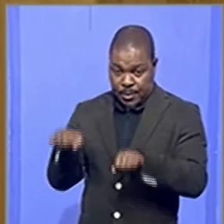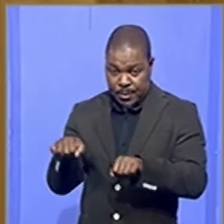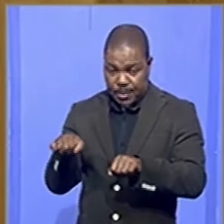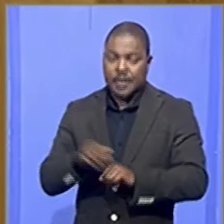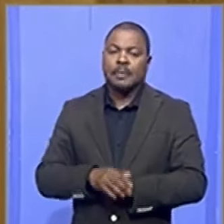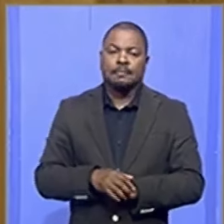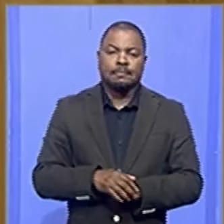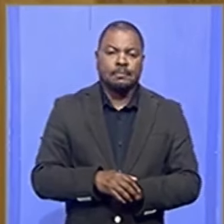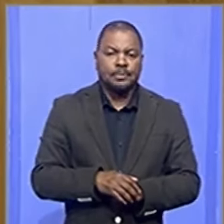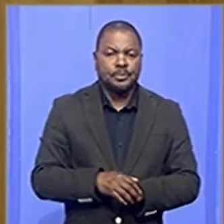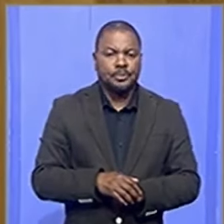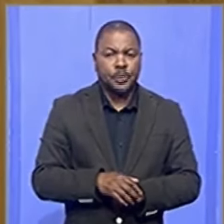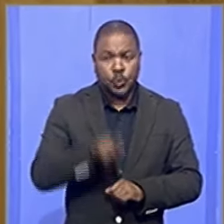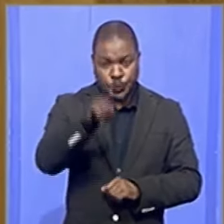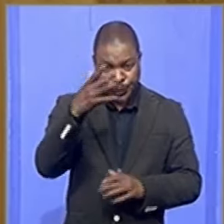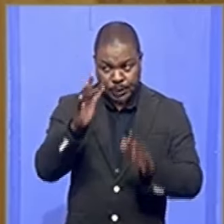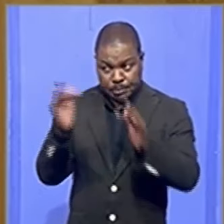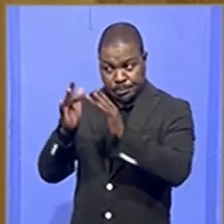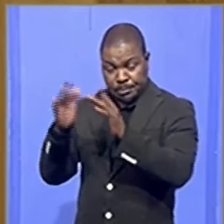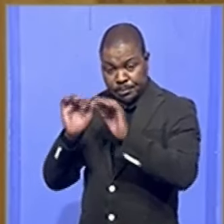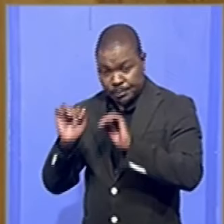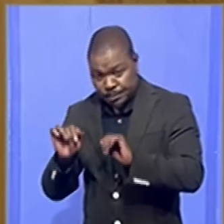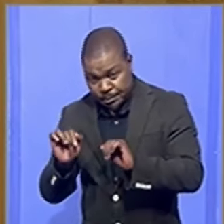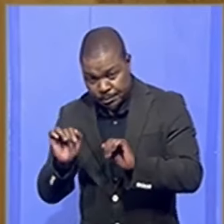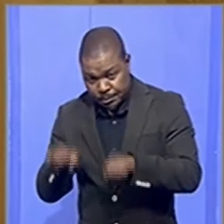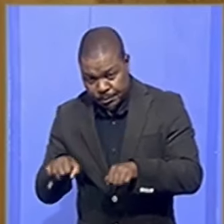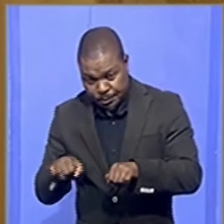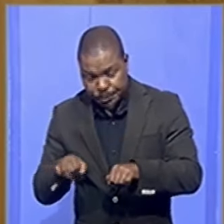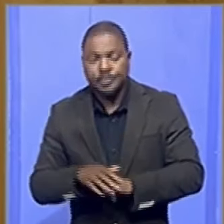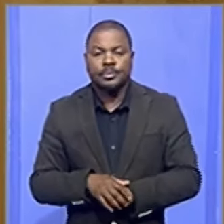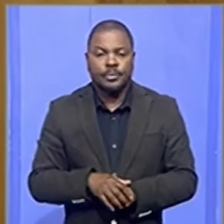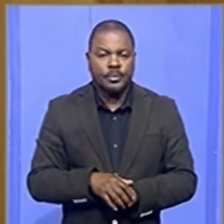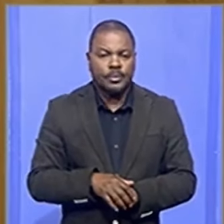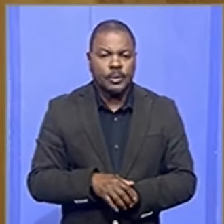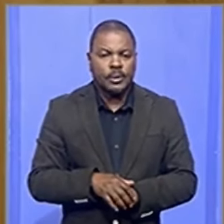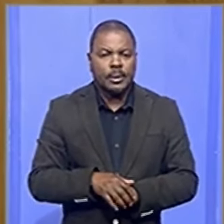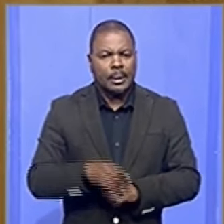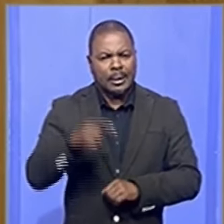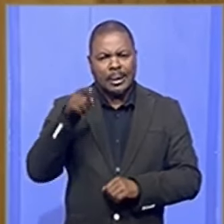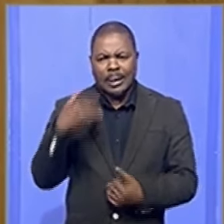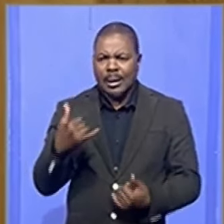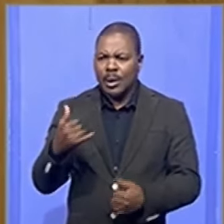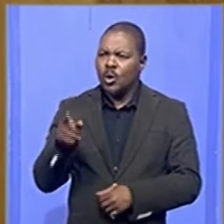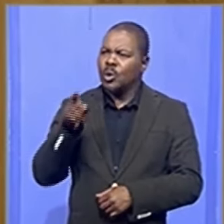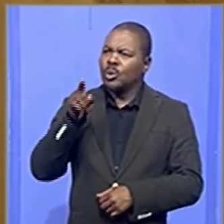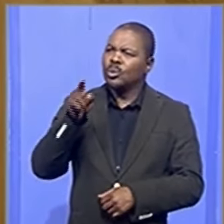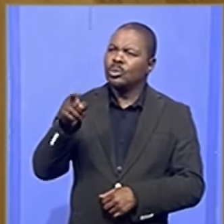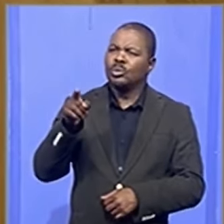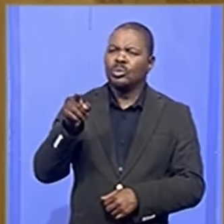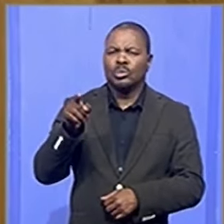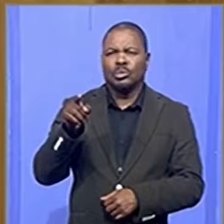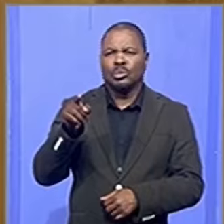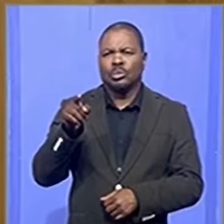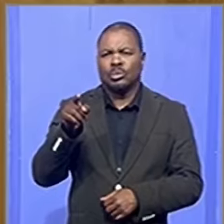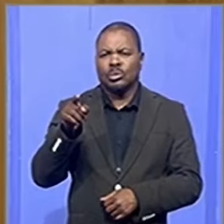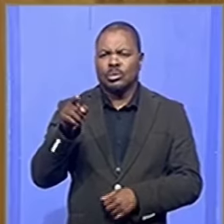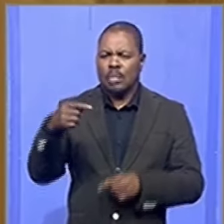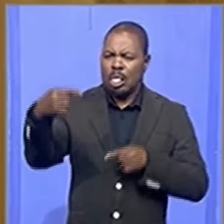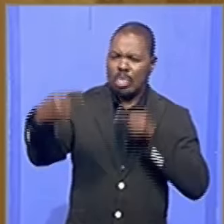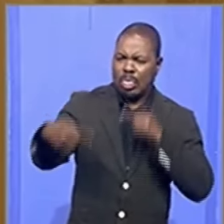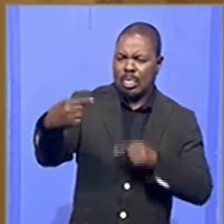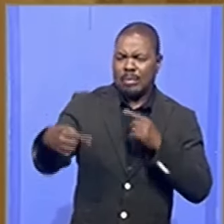and you did consult with him. So I don't understand your argument